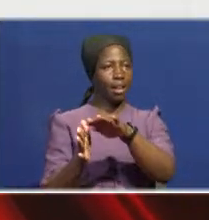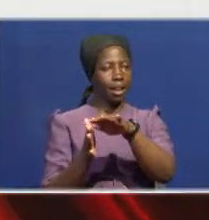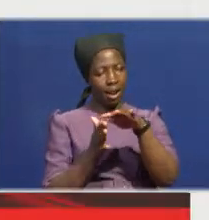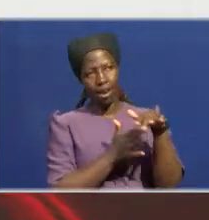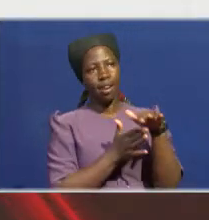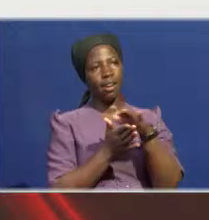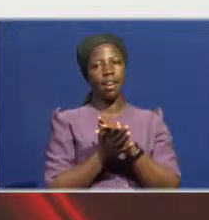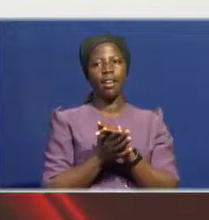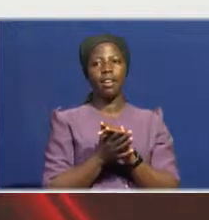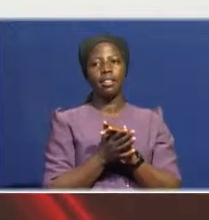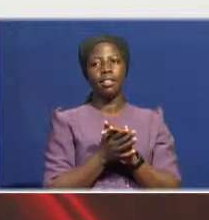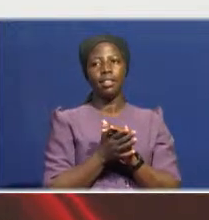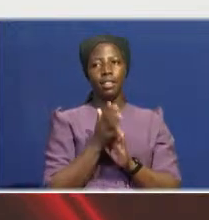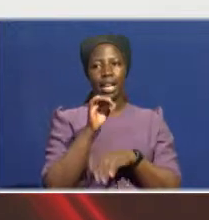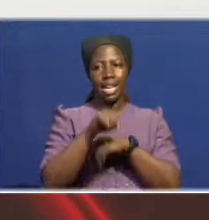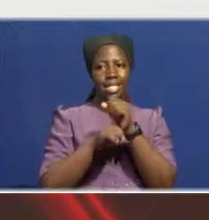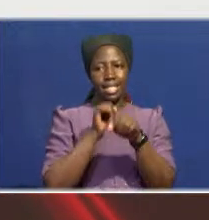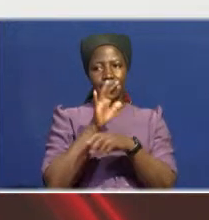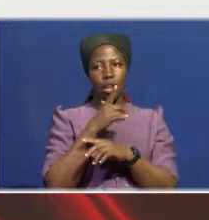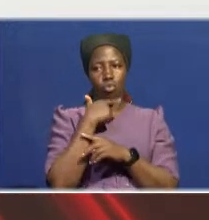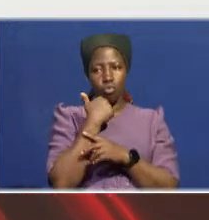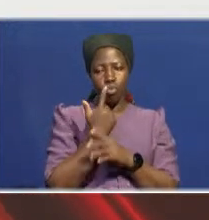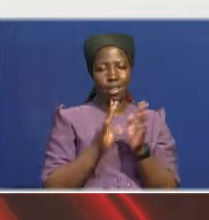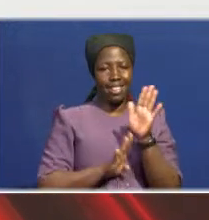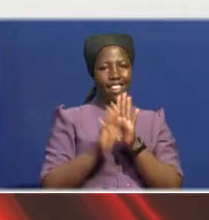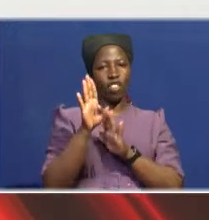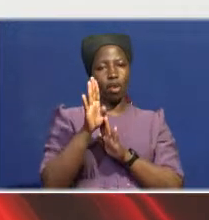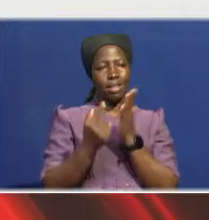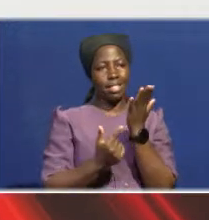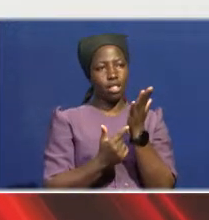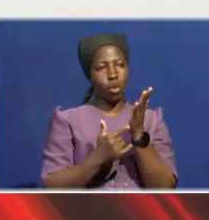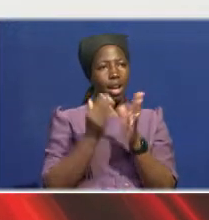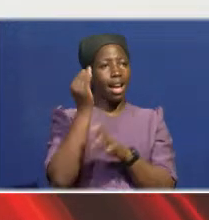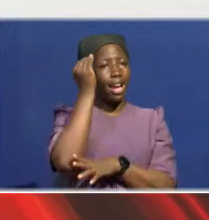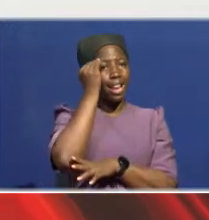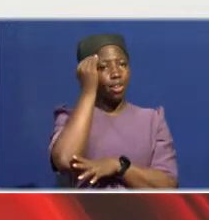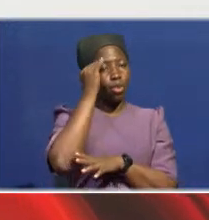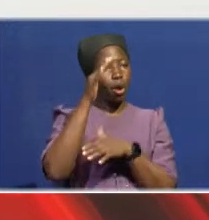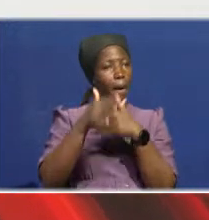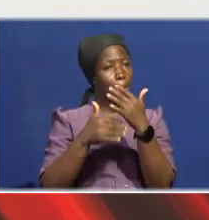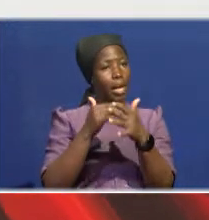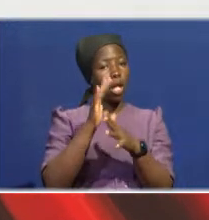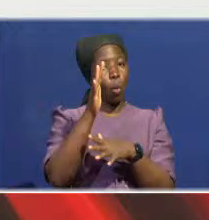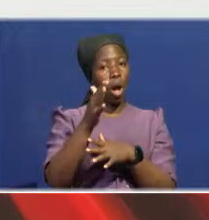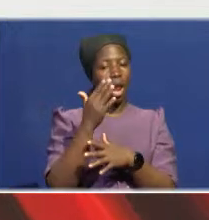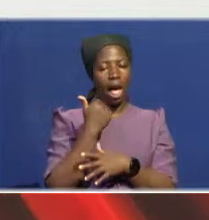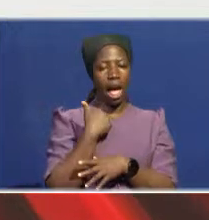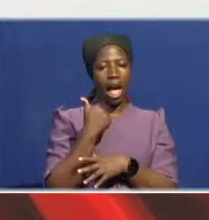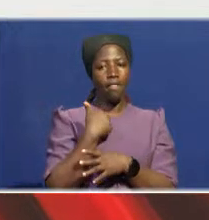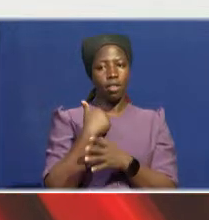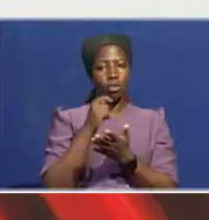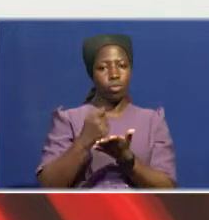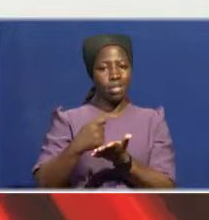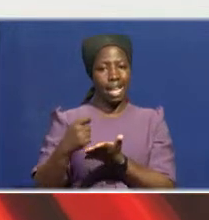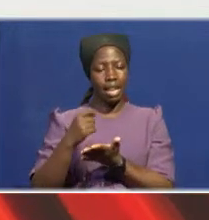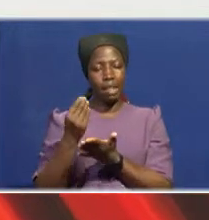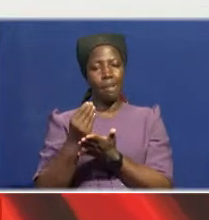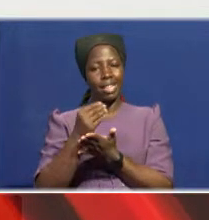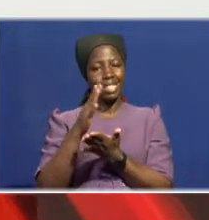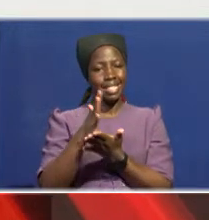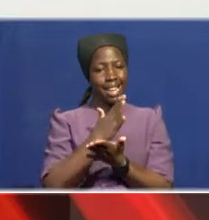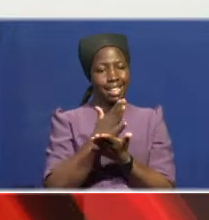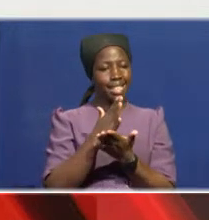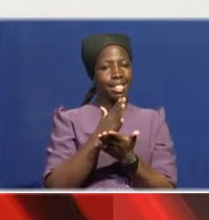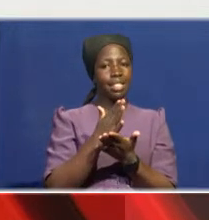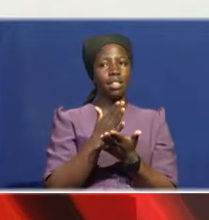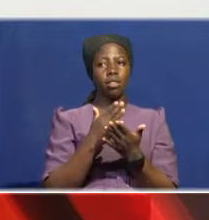Also, content creators who develop a digital educational material will henceforth assign revenue sharing to monetize their